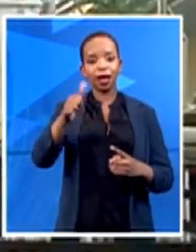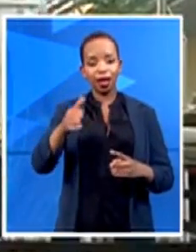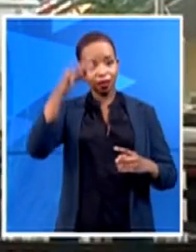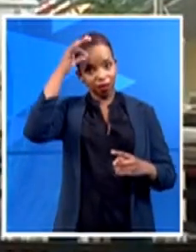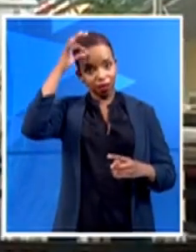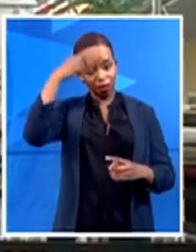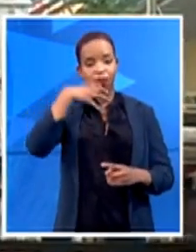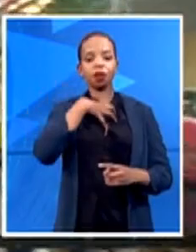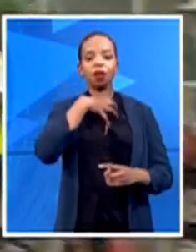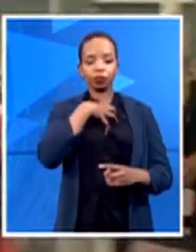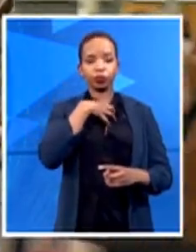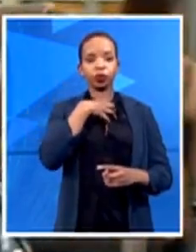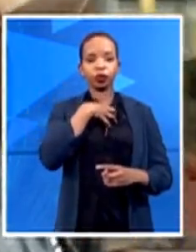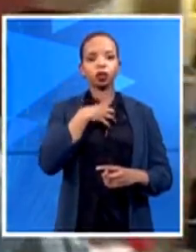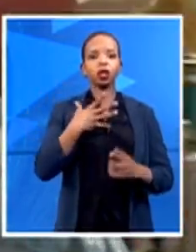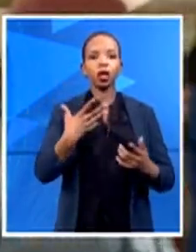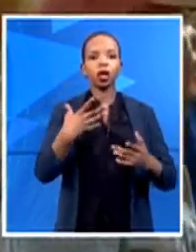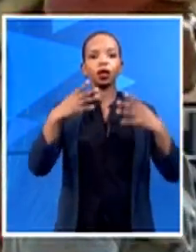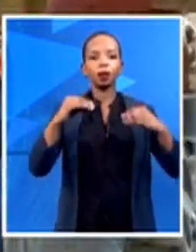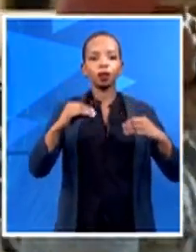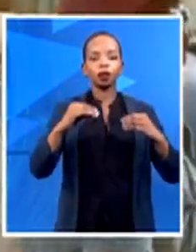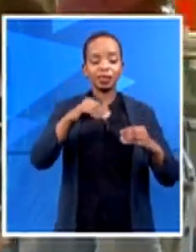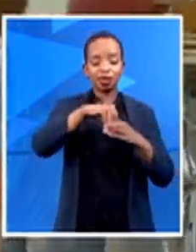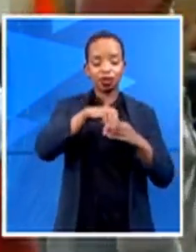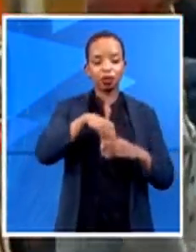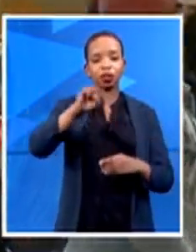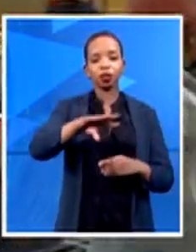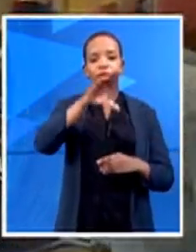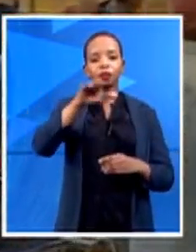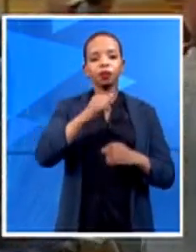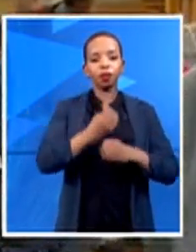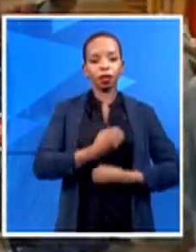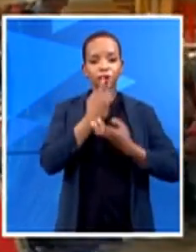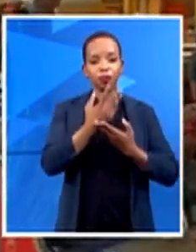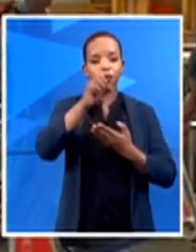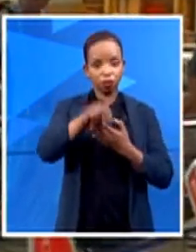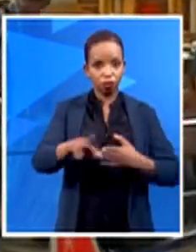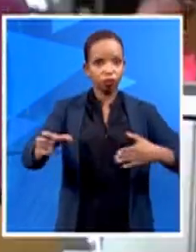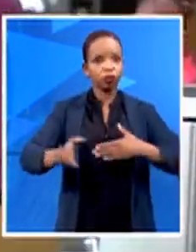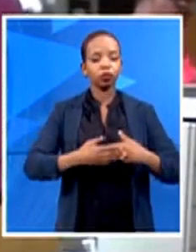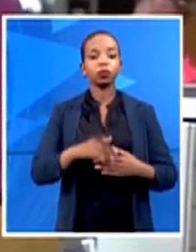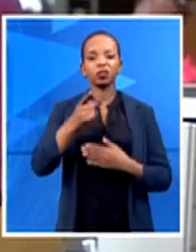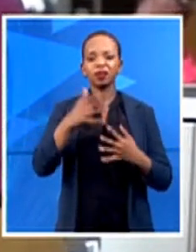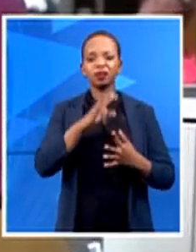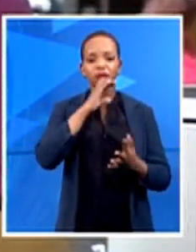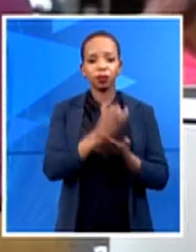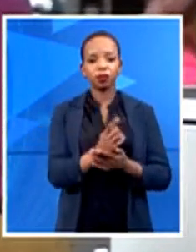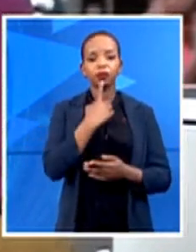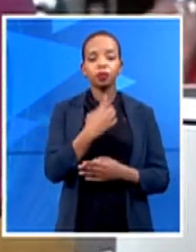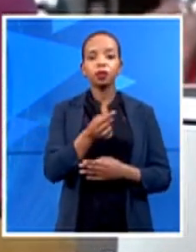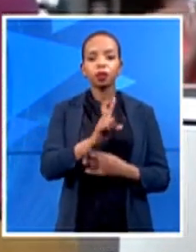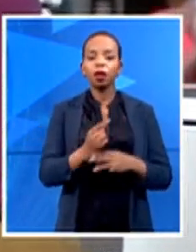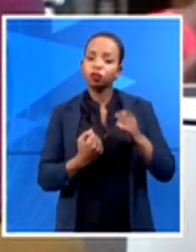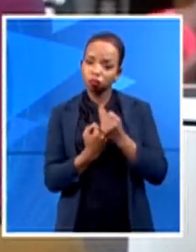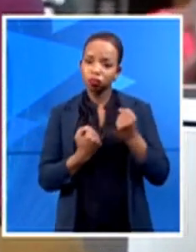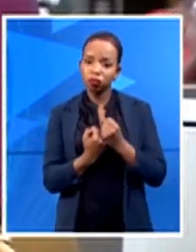closed down. Mboweni has effectively confirmed that he supports the liquidation of SAA and SA Express. Minister Mboweni has